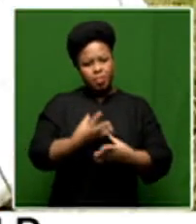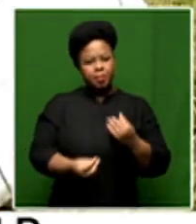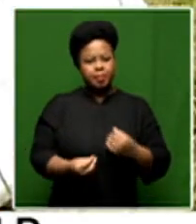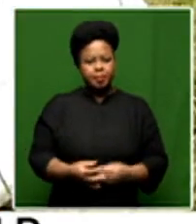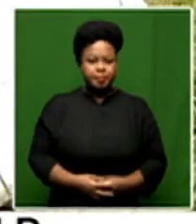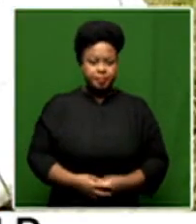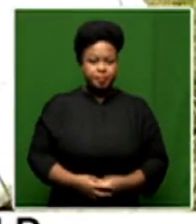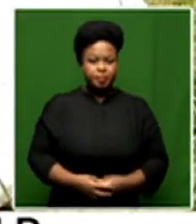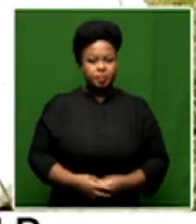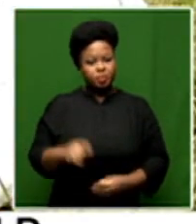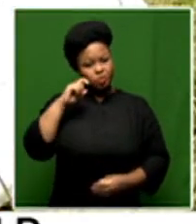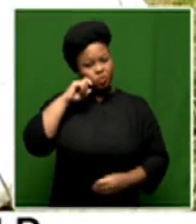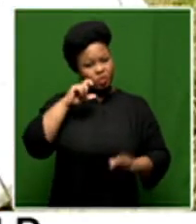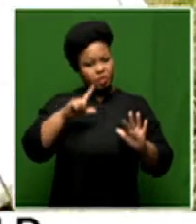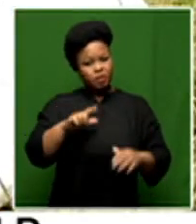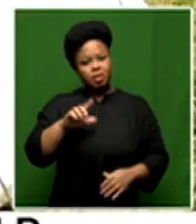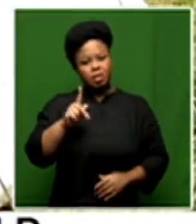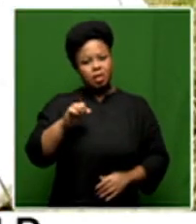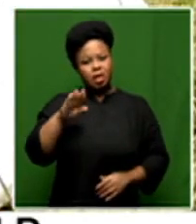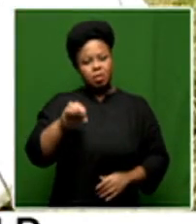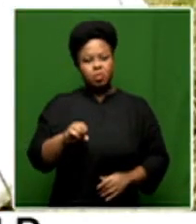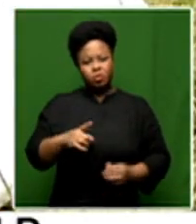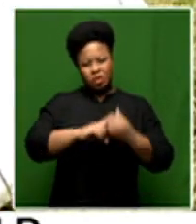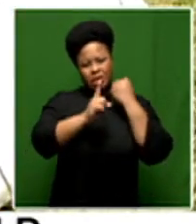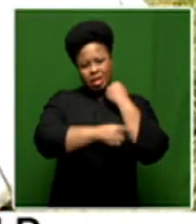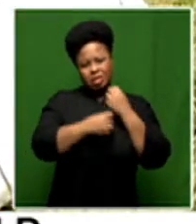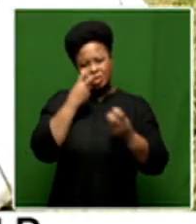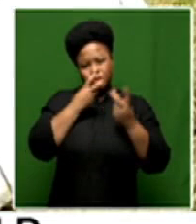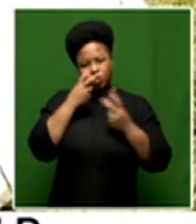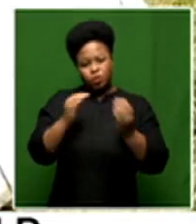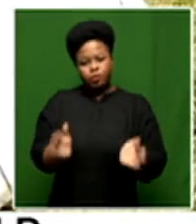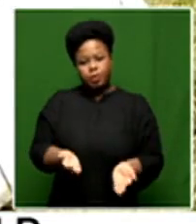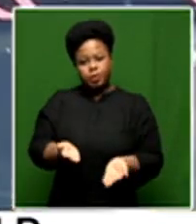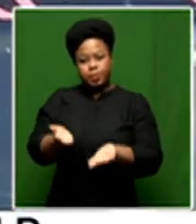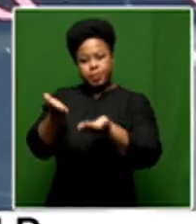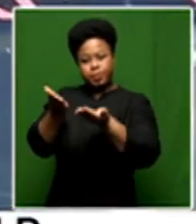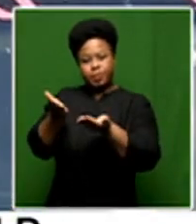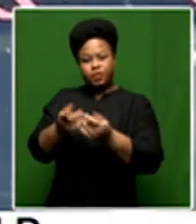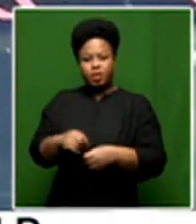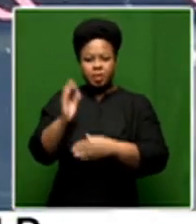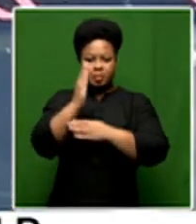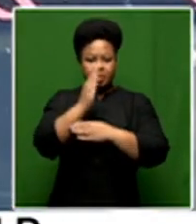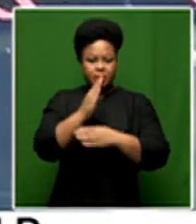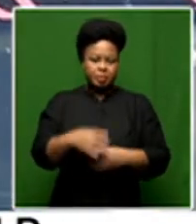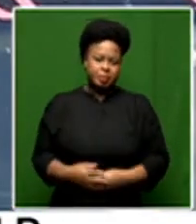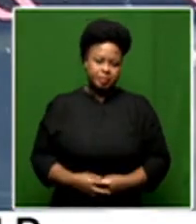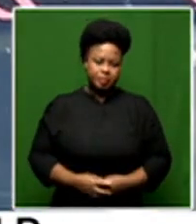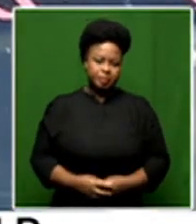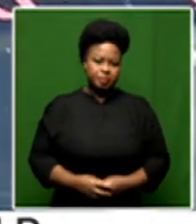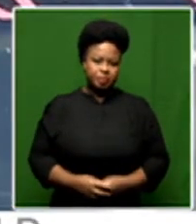missing. The body of 7-year-old Karabo Kok was the last one to be retrieved around midday.